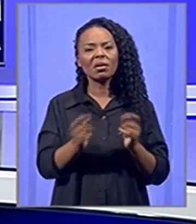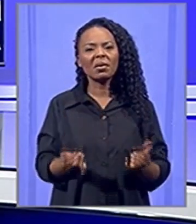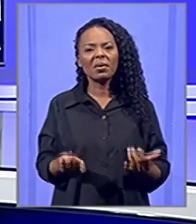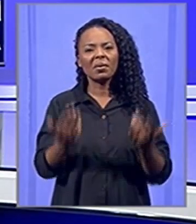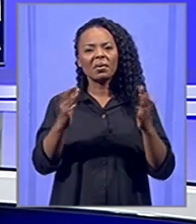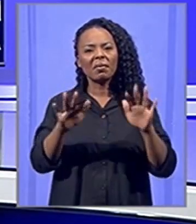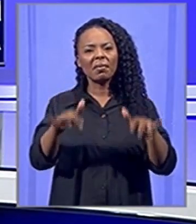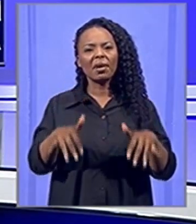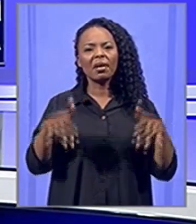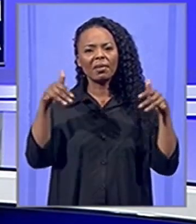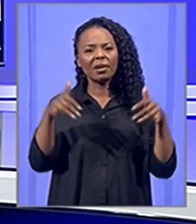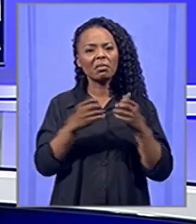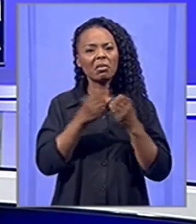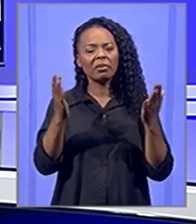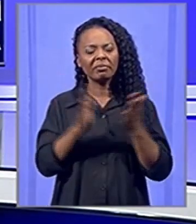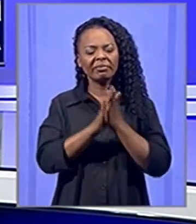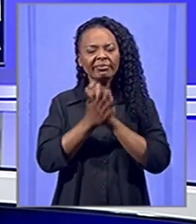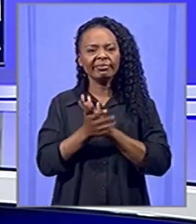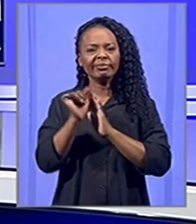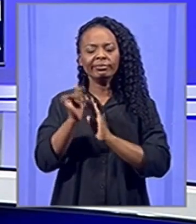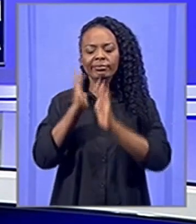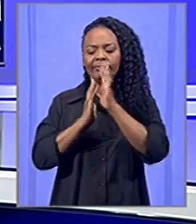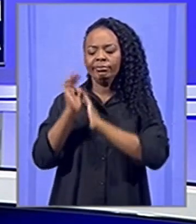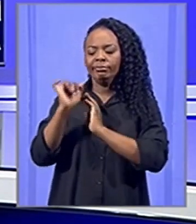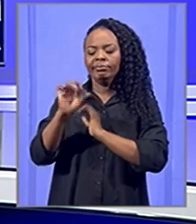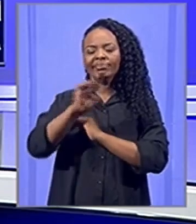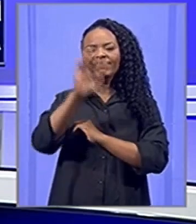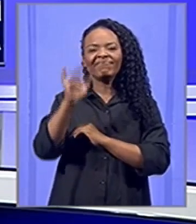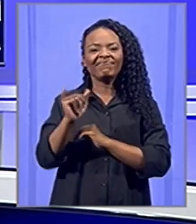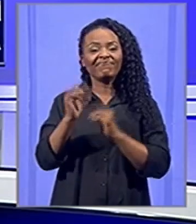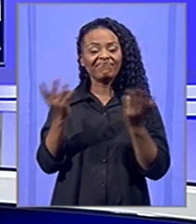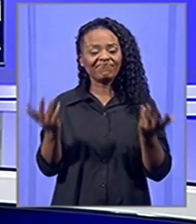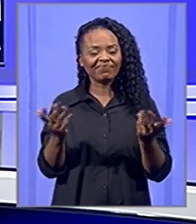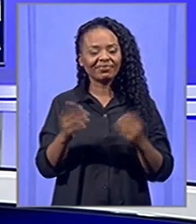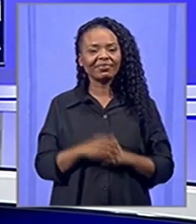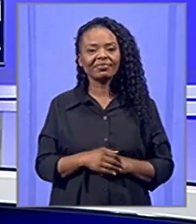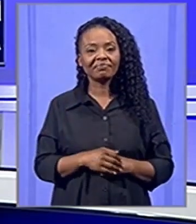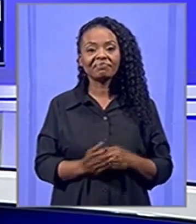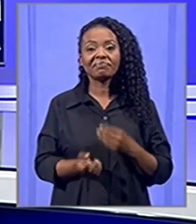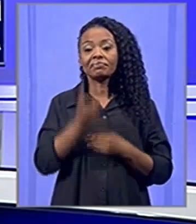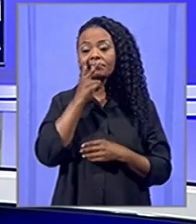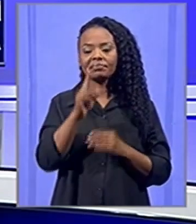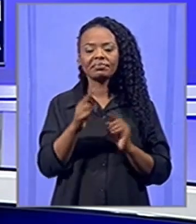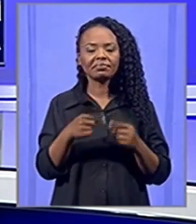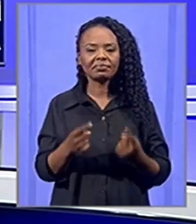ya ngwaoboswa ya Afrika Borwa le history tseo di sekakeng tsa tlhola di bonwa gape.